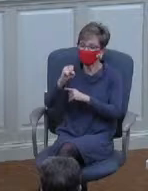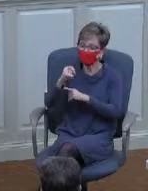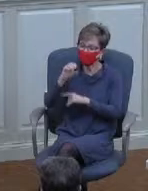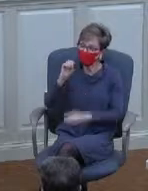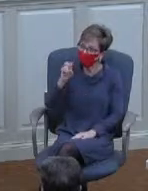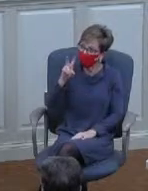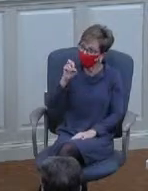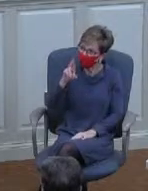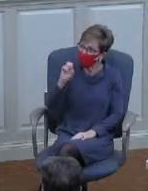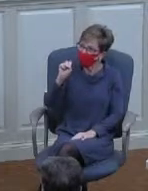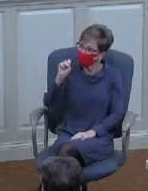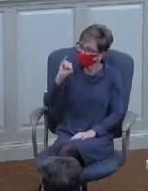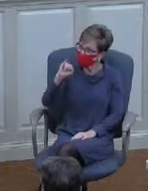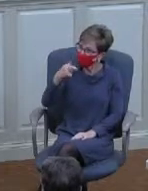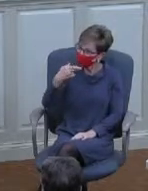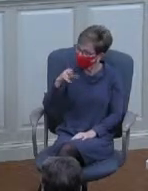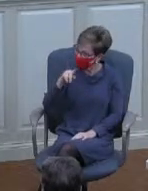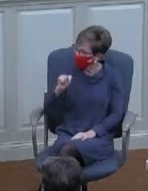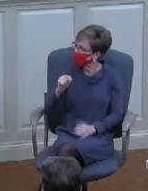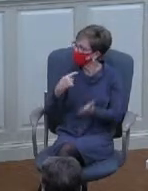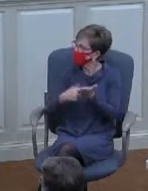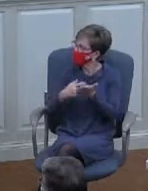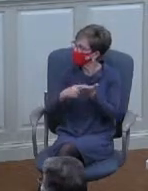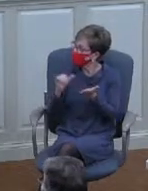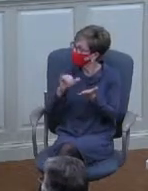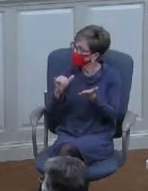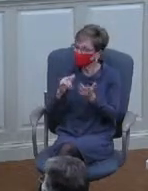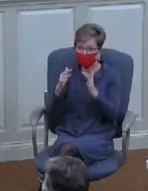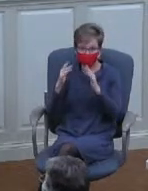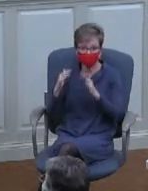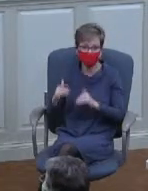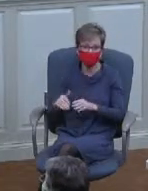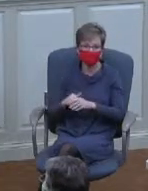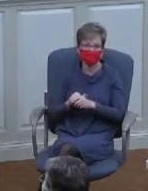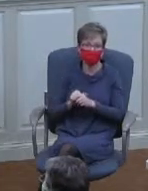some personnel needs from a utility standpoint. So